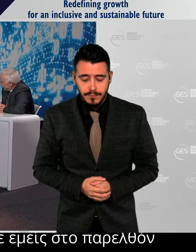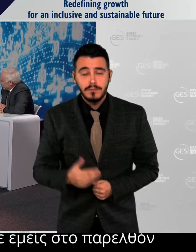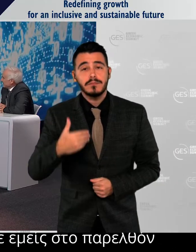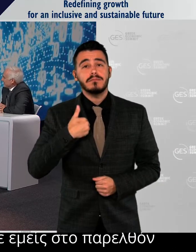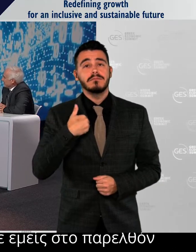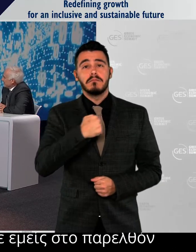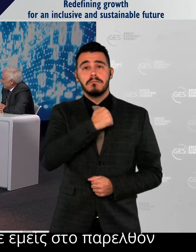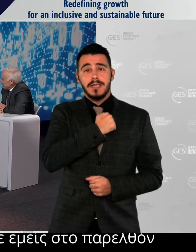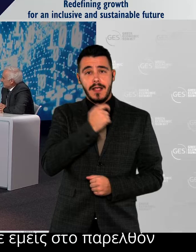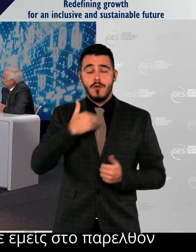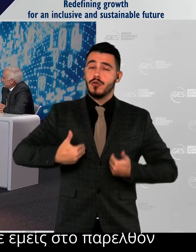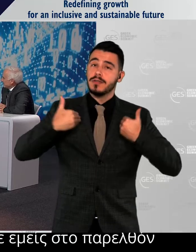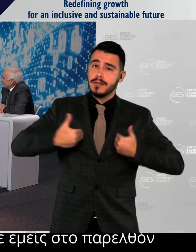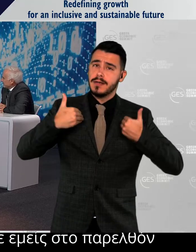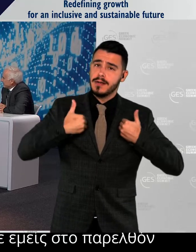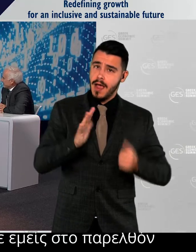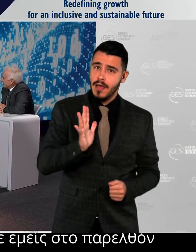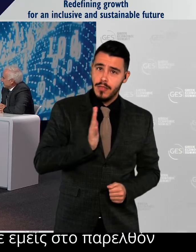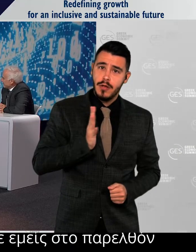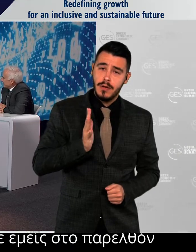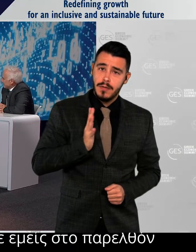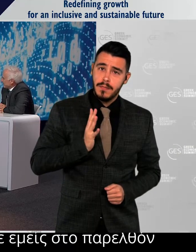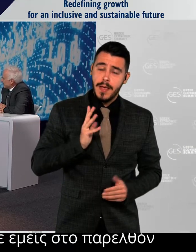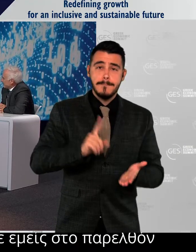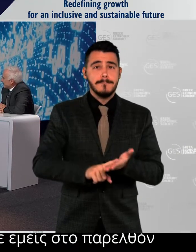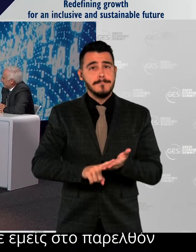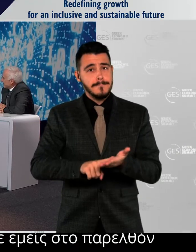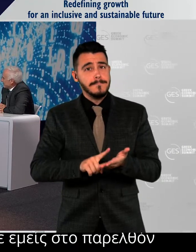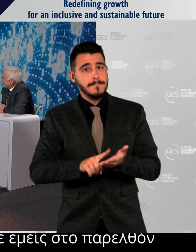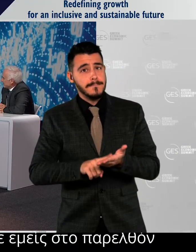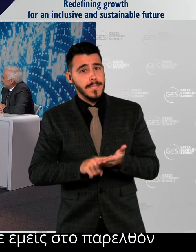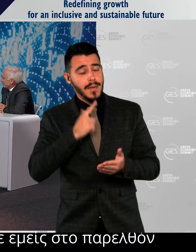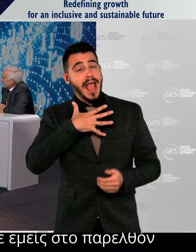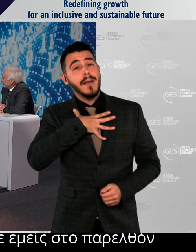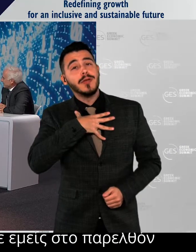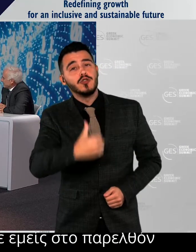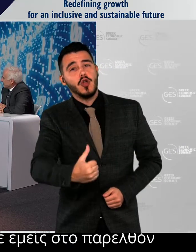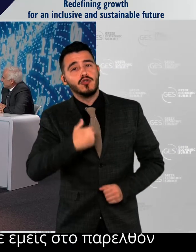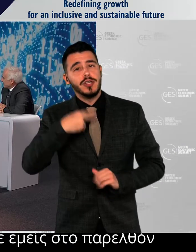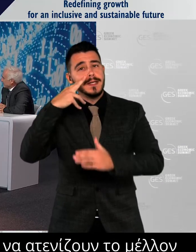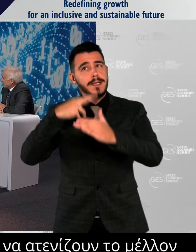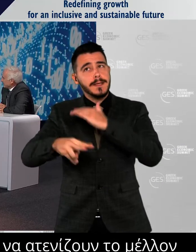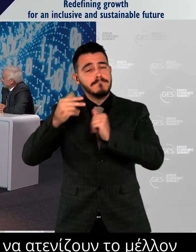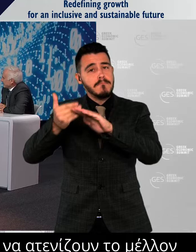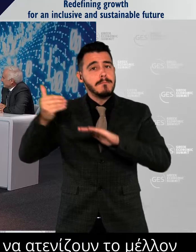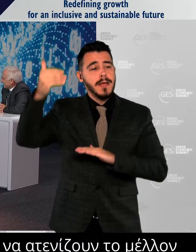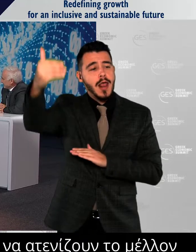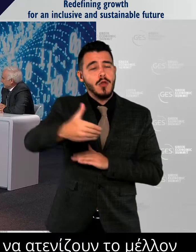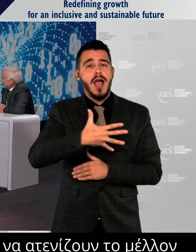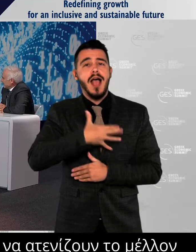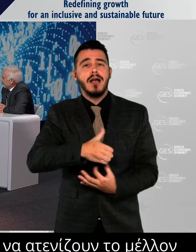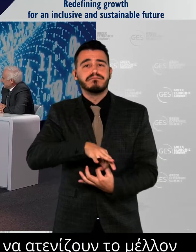confidence and with trust. I do believe that trust is the most compelling currency in these